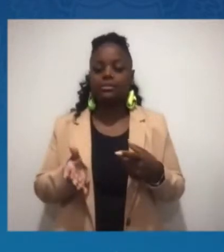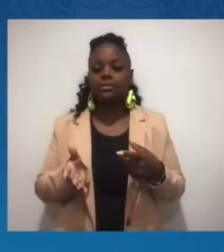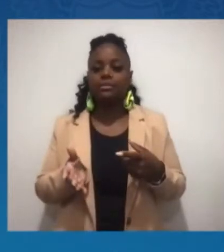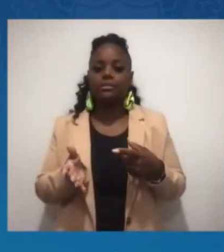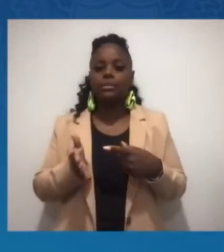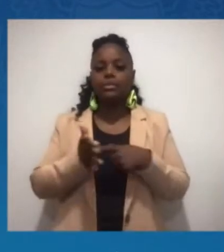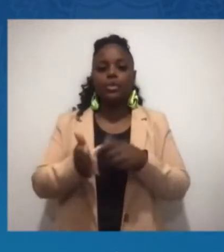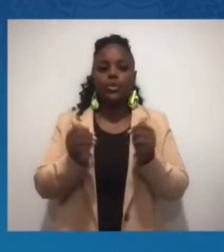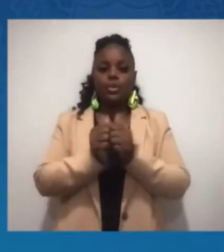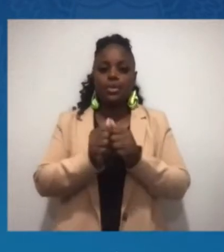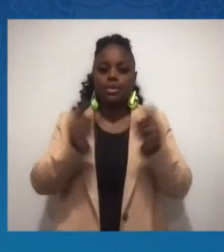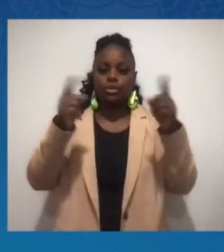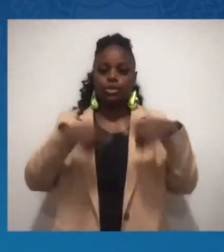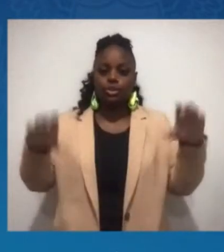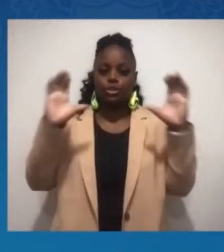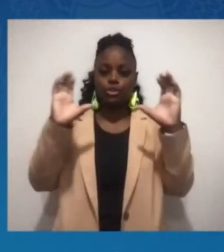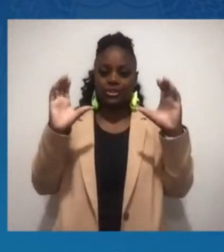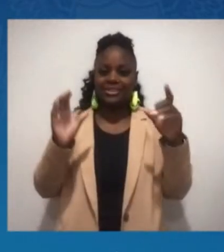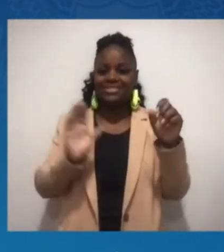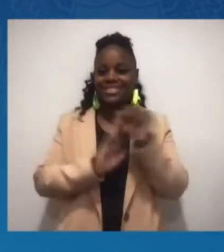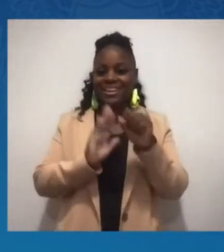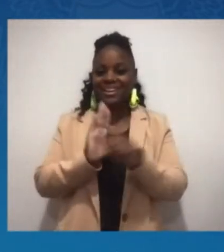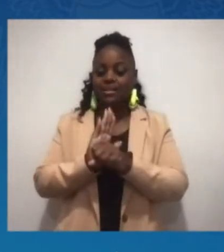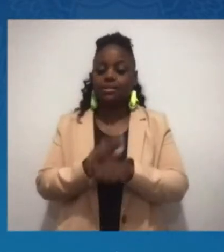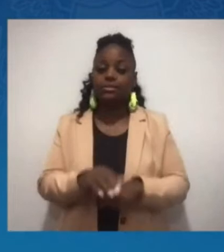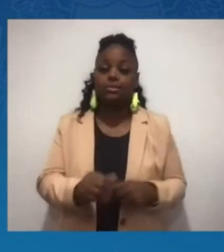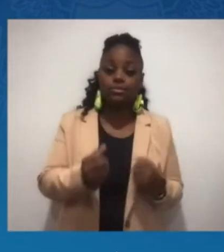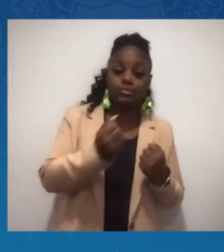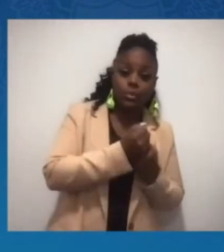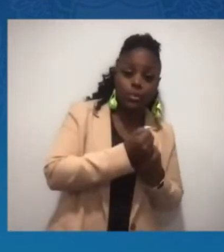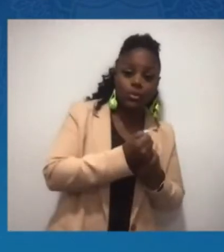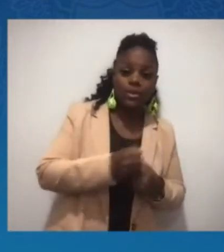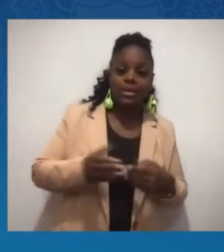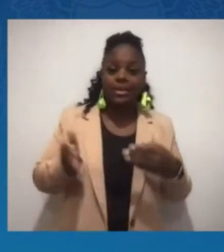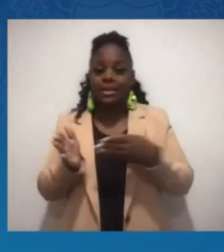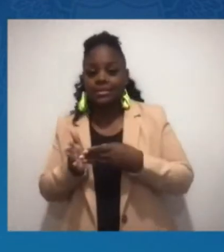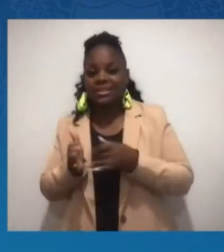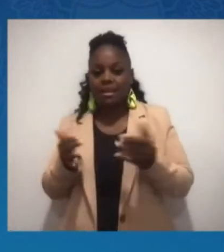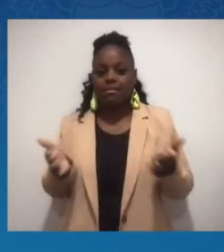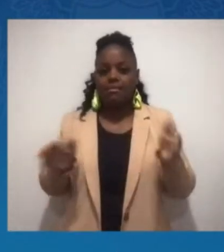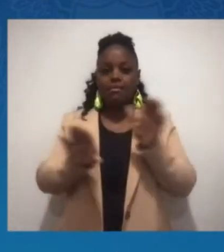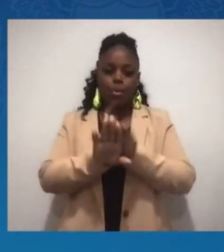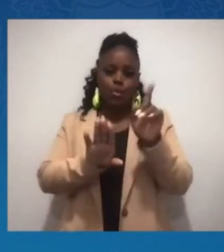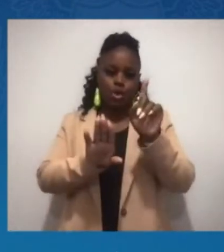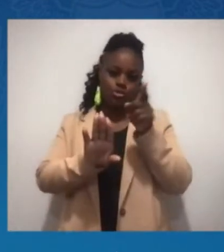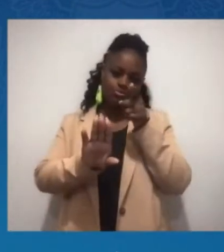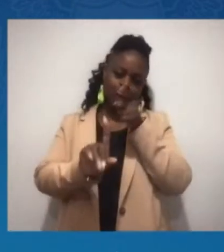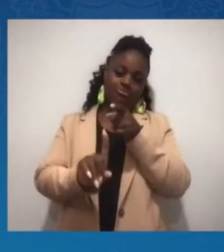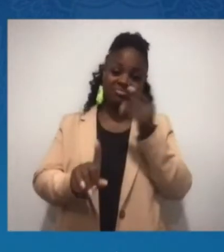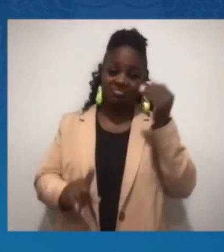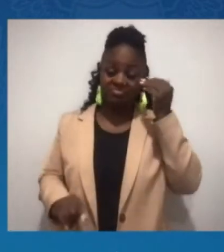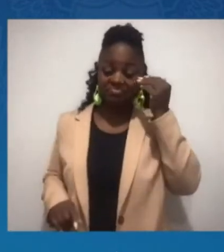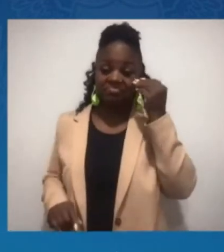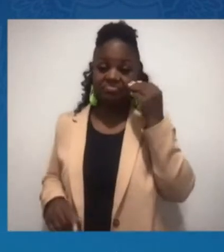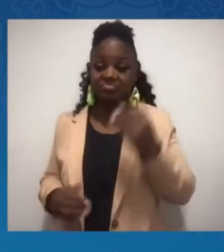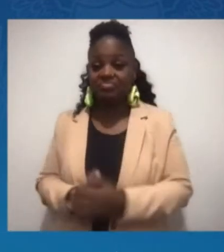seeing attacks on reproductive health care, voting